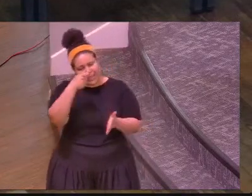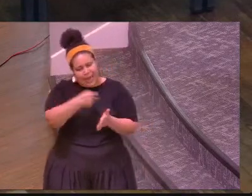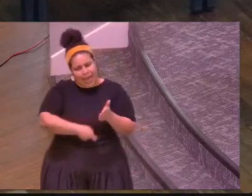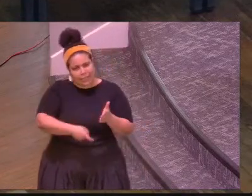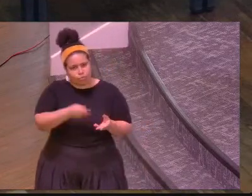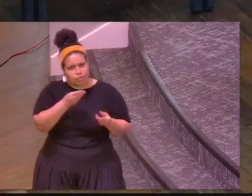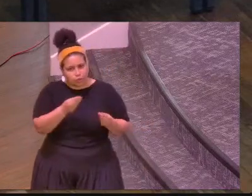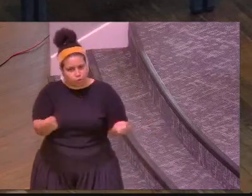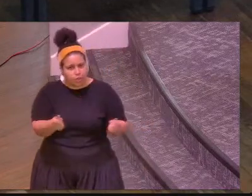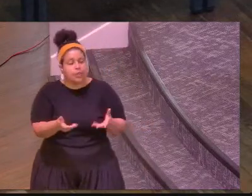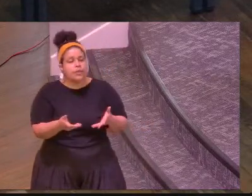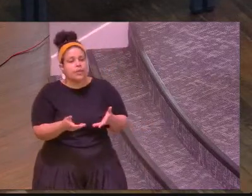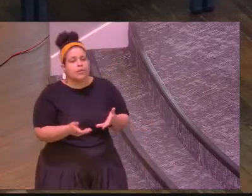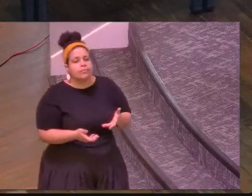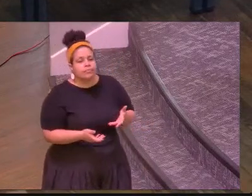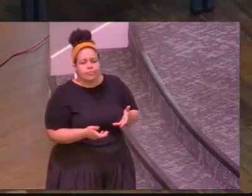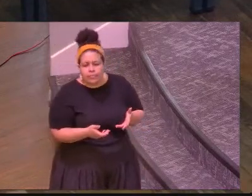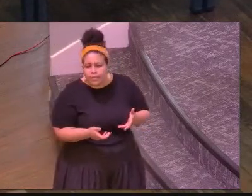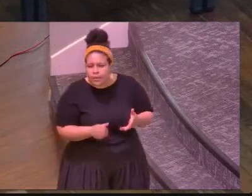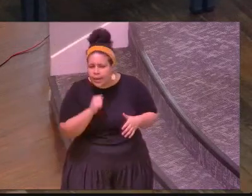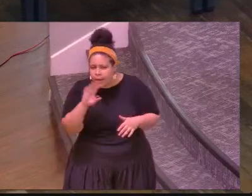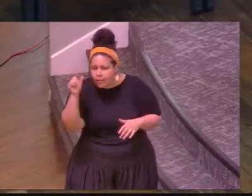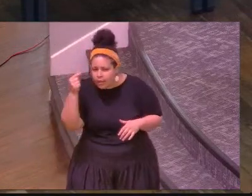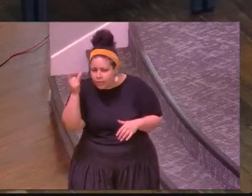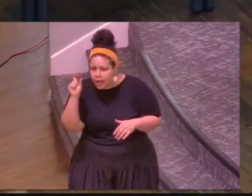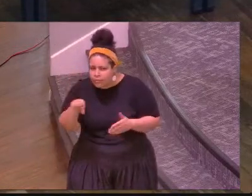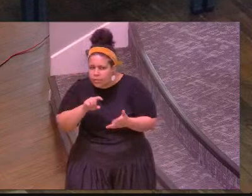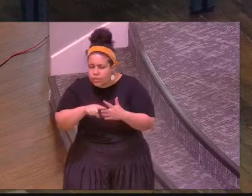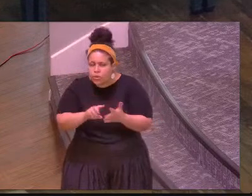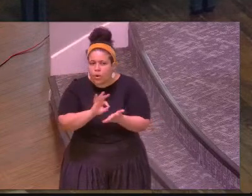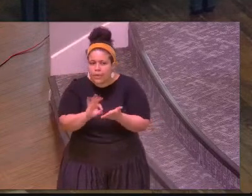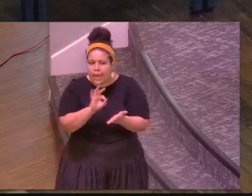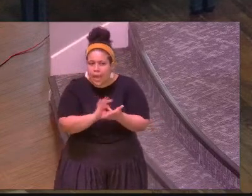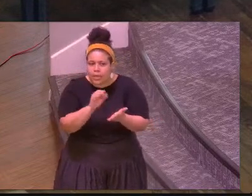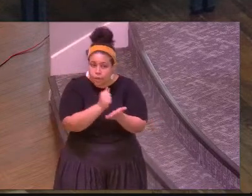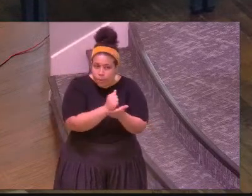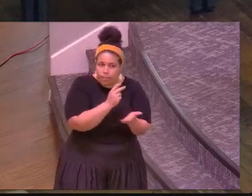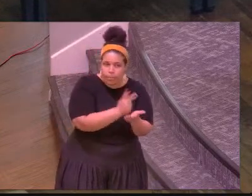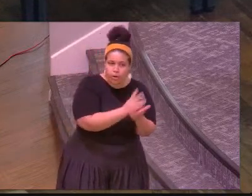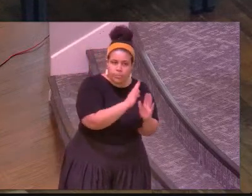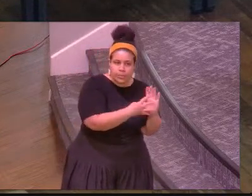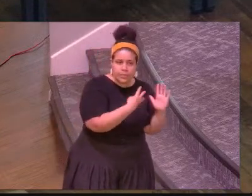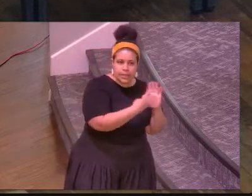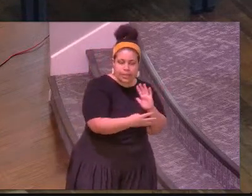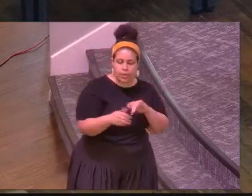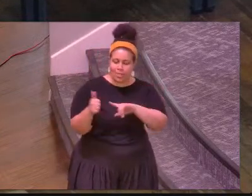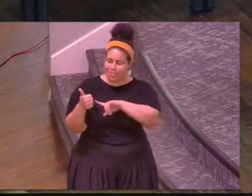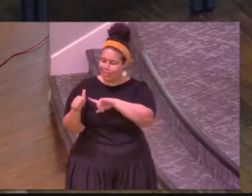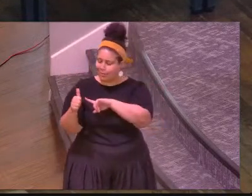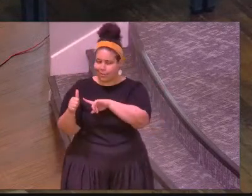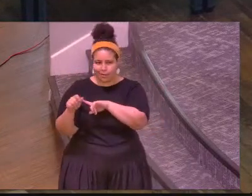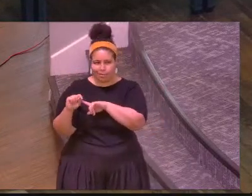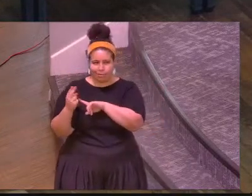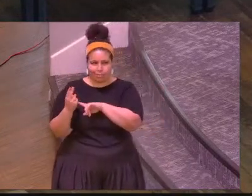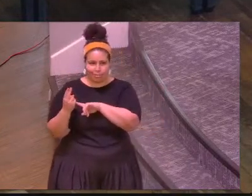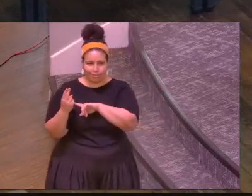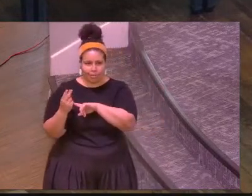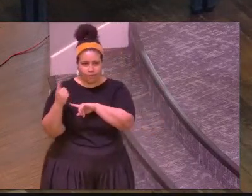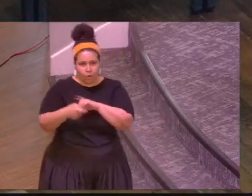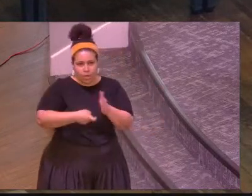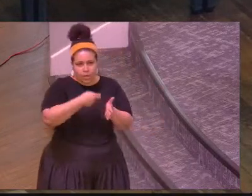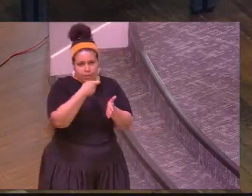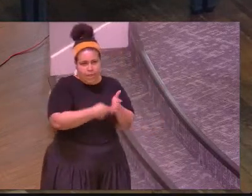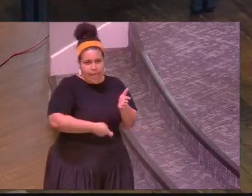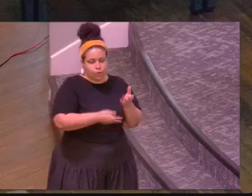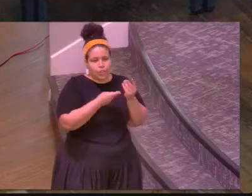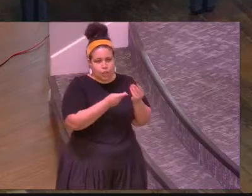the United Government, Athens Clarke County will approve. And that's scheduled to be approved on the 10th. Much like your tax levy